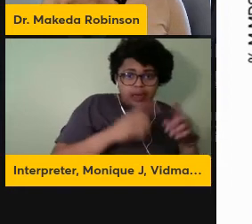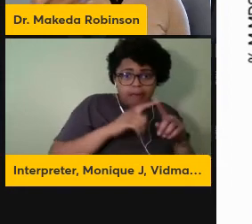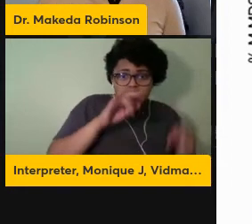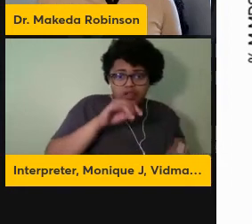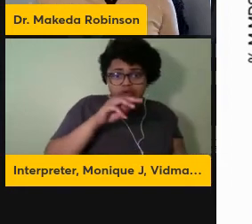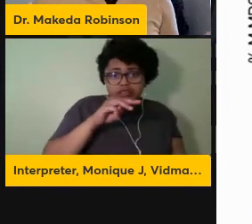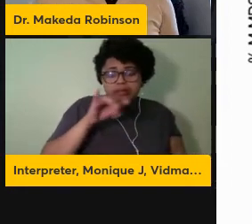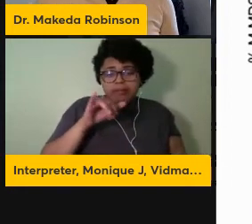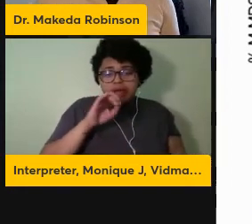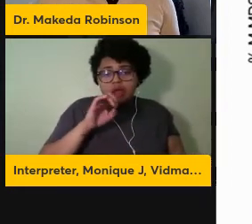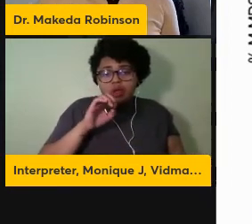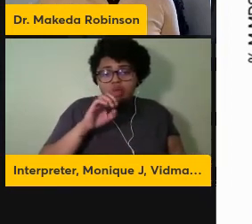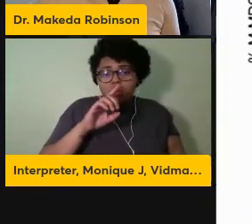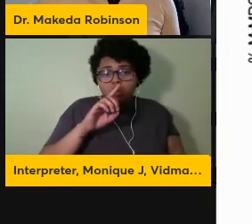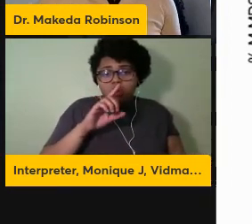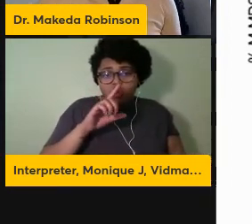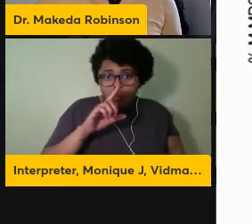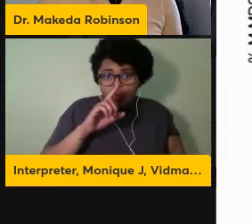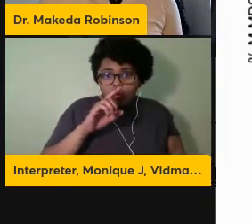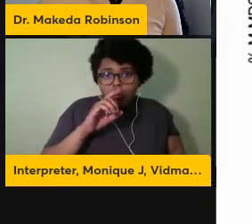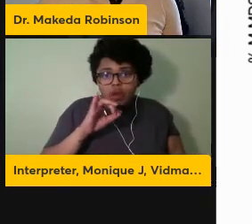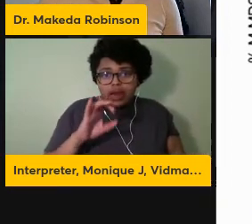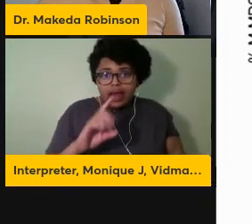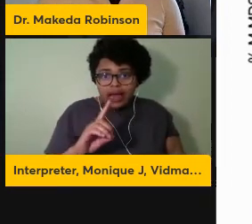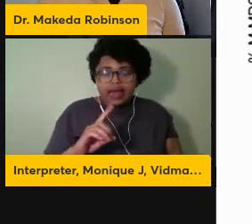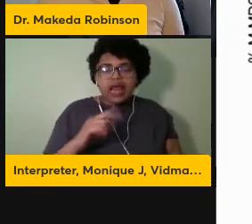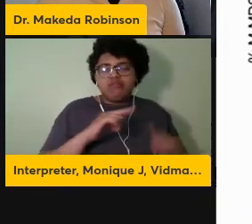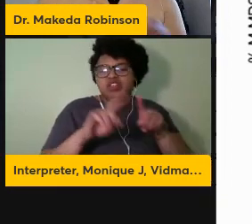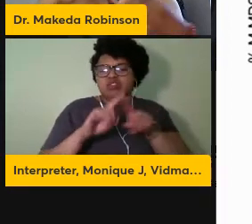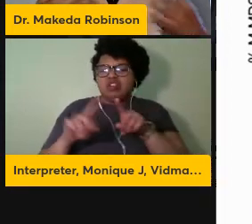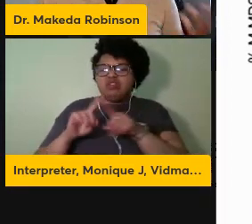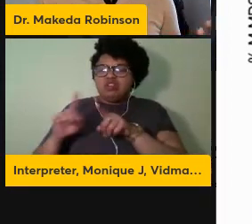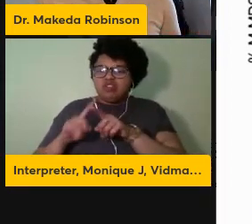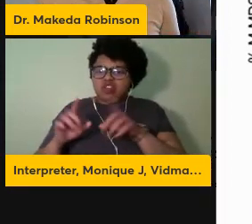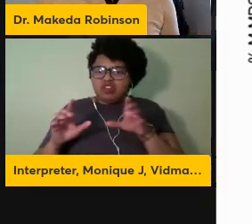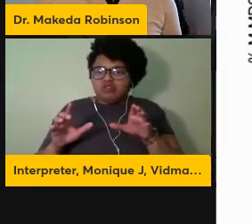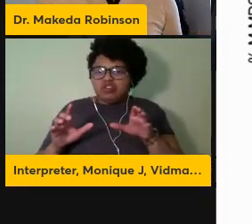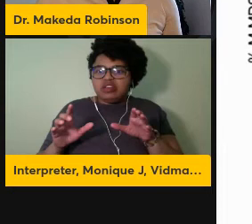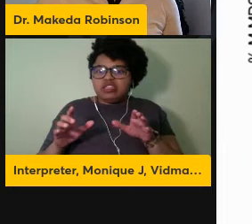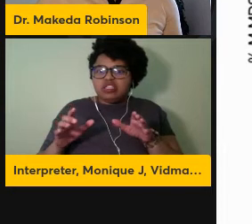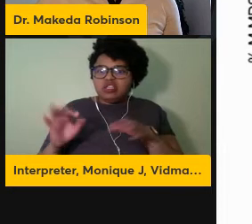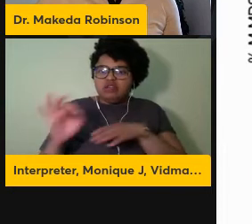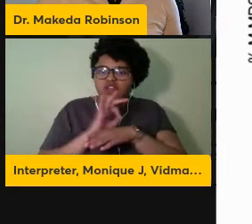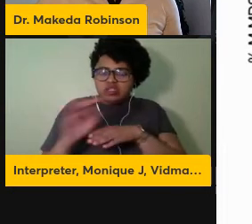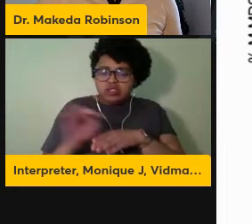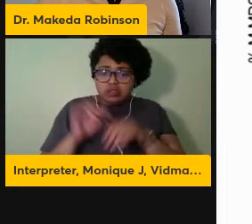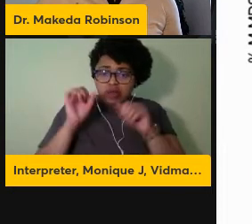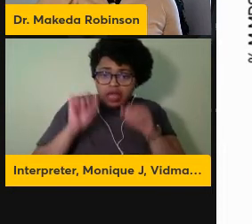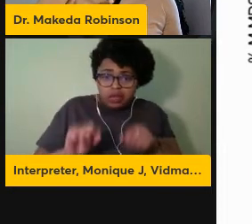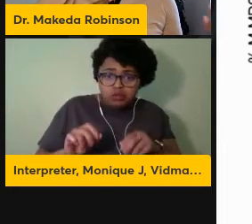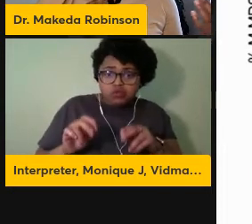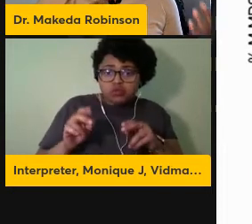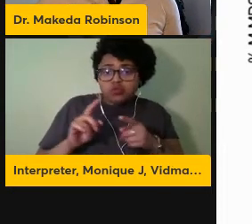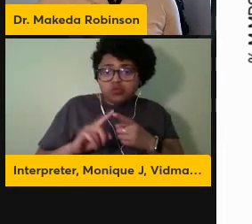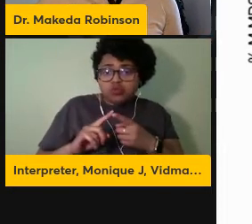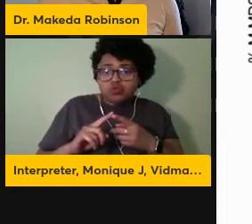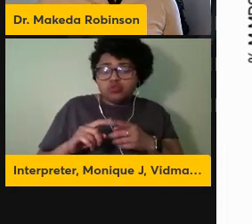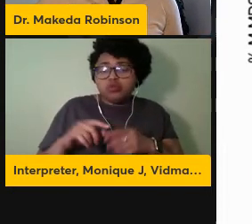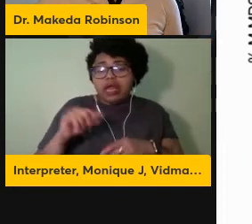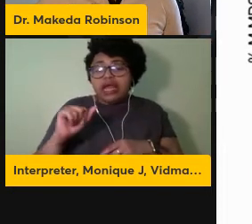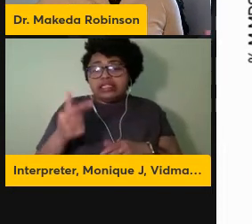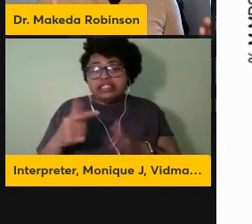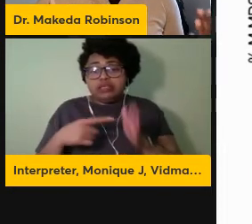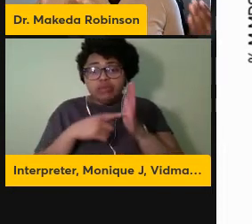suppressor cells have multiple different functions, which is why I find them so interesting. They're able to inhibit antigen presentation and on